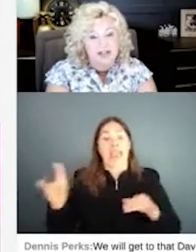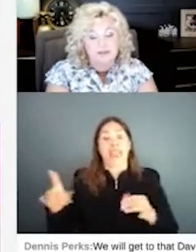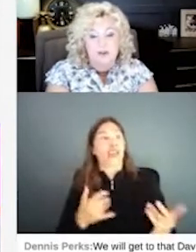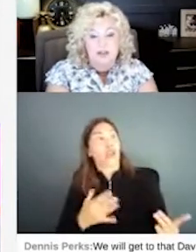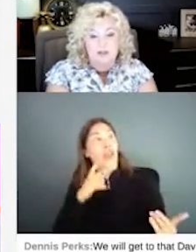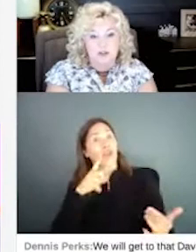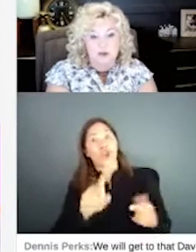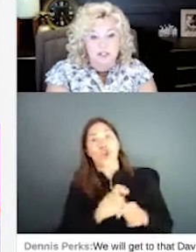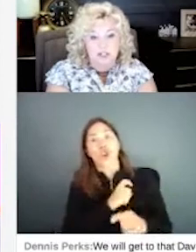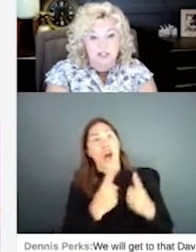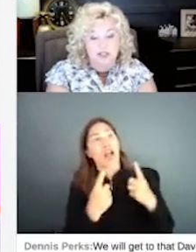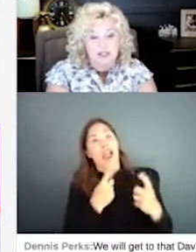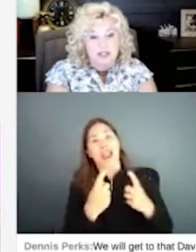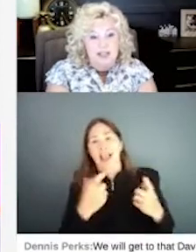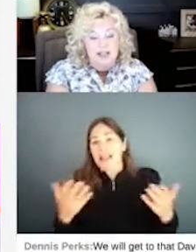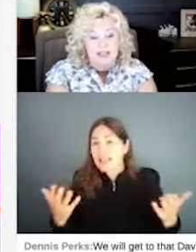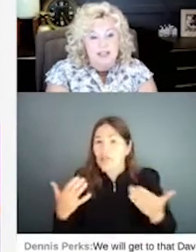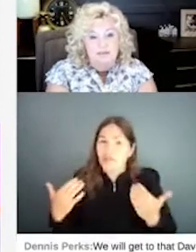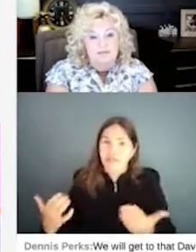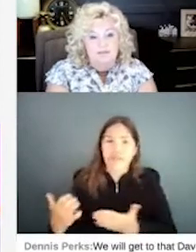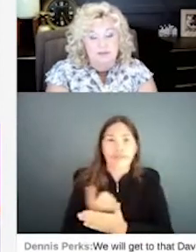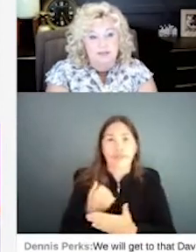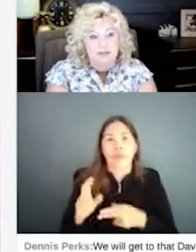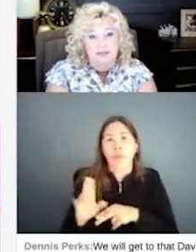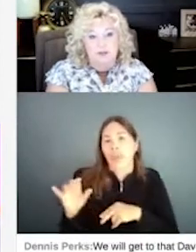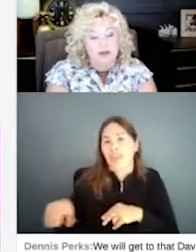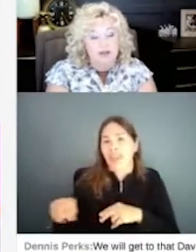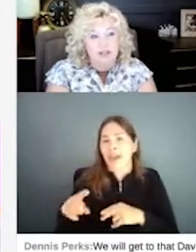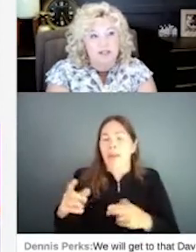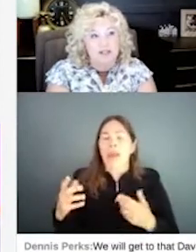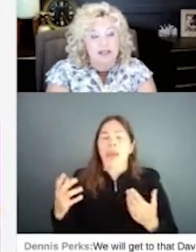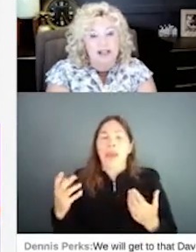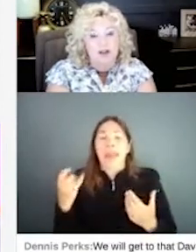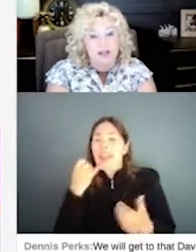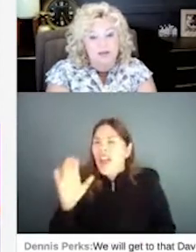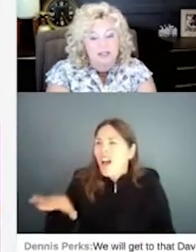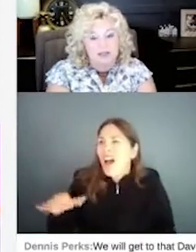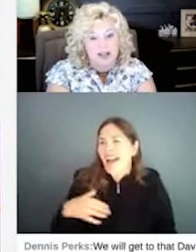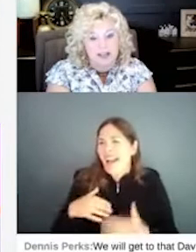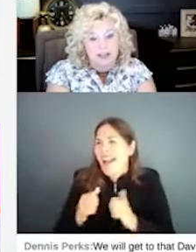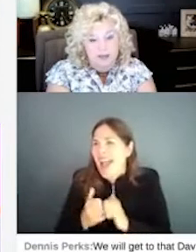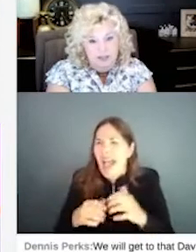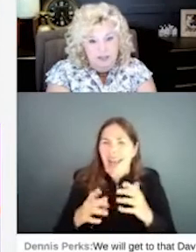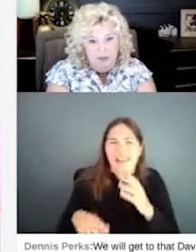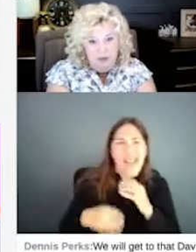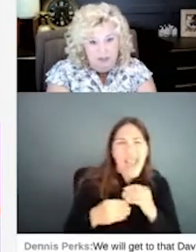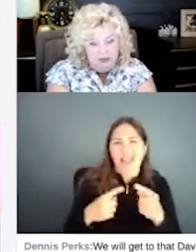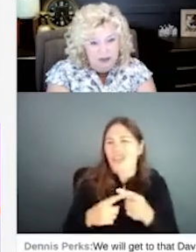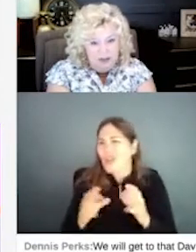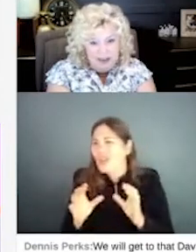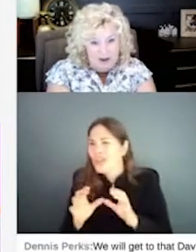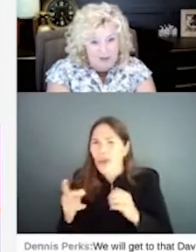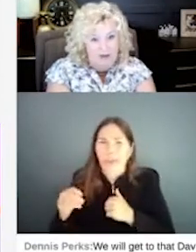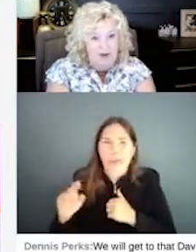waiting for your questions. And whether it's, hey, how do I get myself added to my certiport.com account?